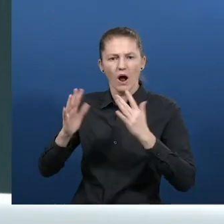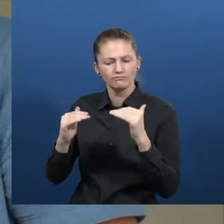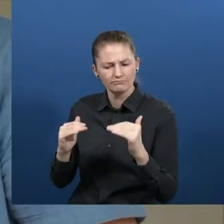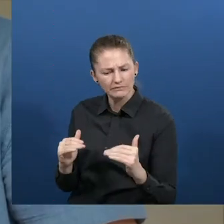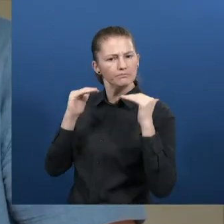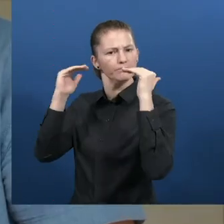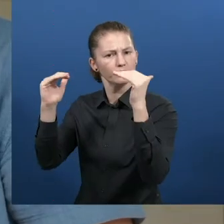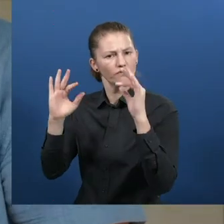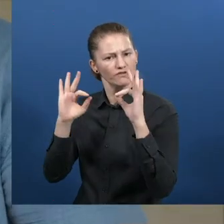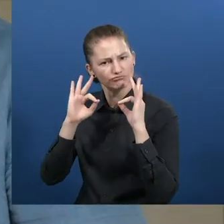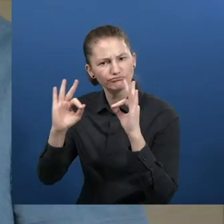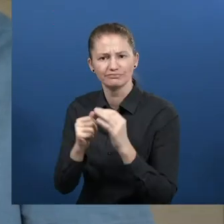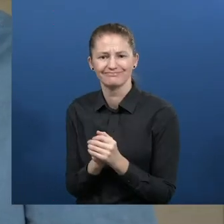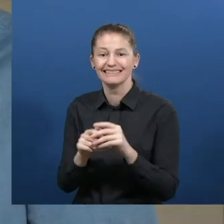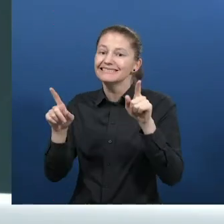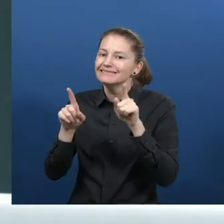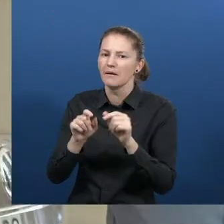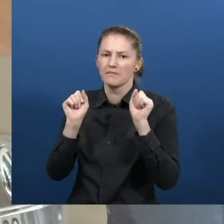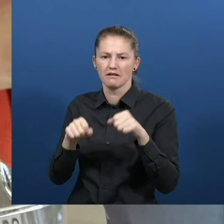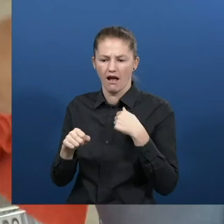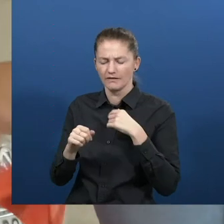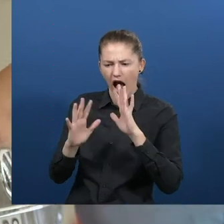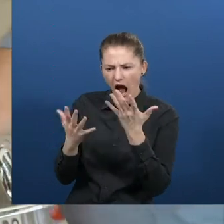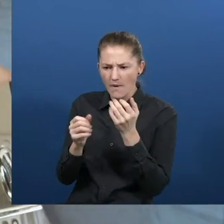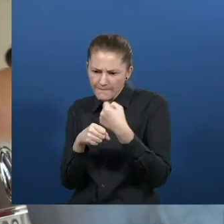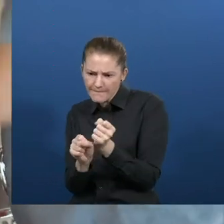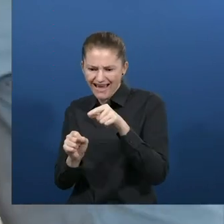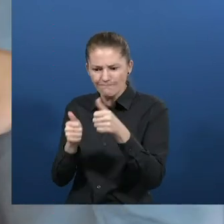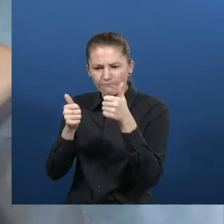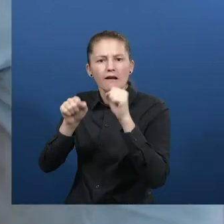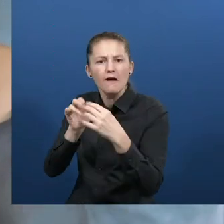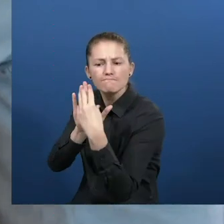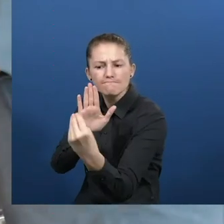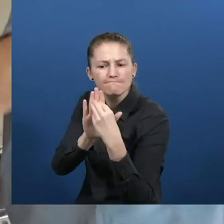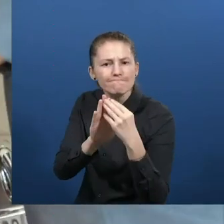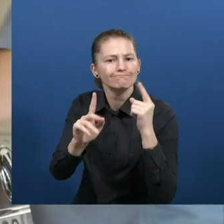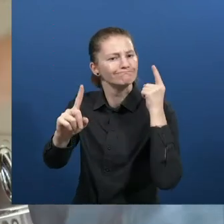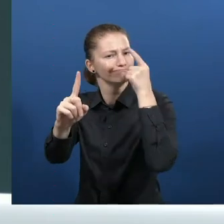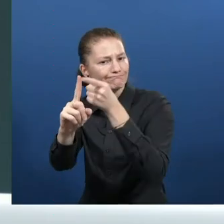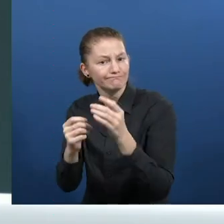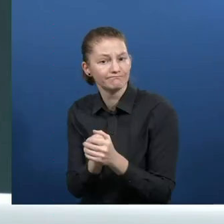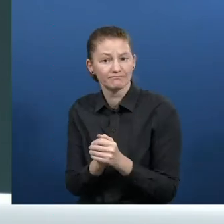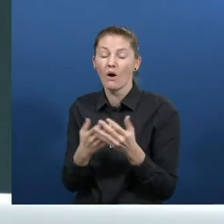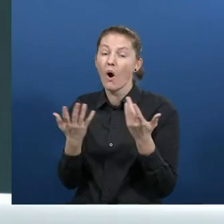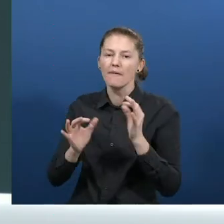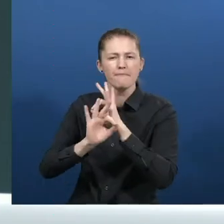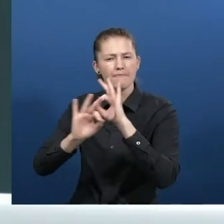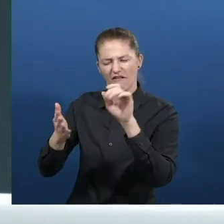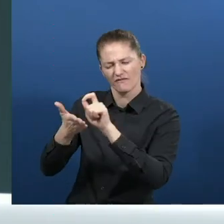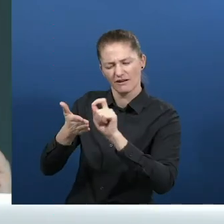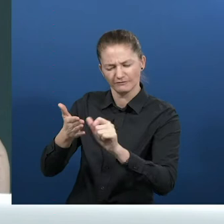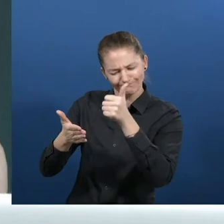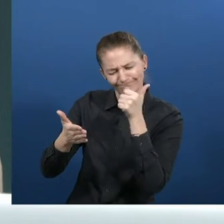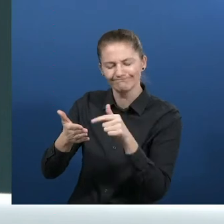to finally achieve a replicable and a perfect business model, as clear and concrete